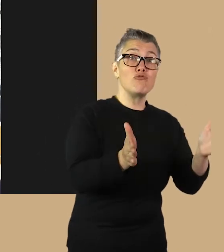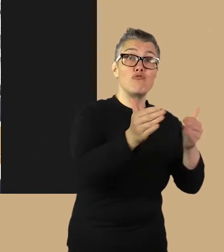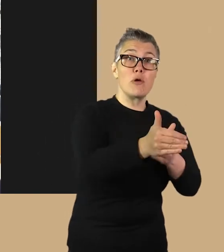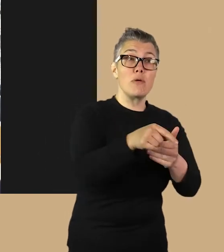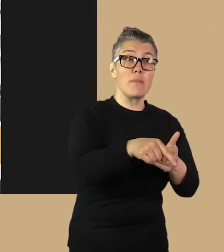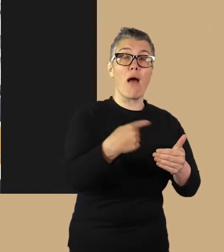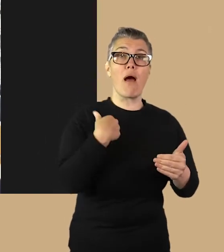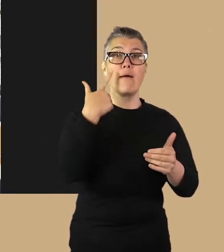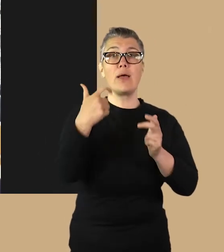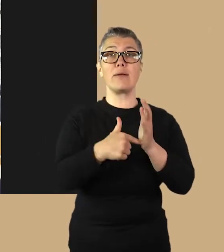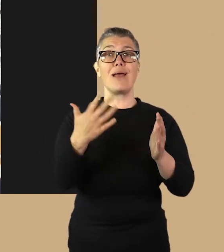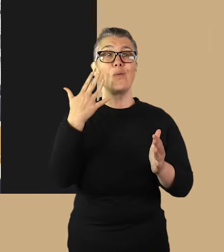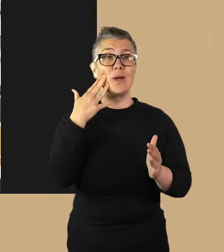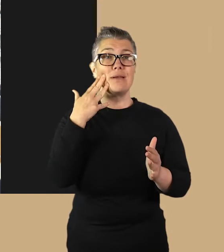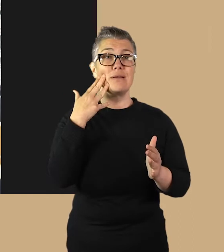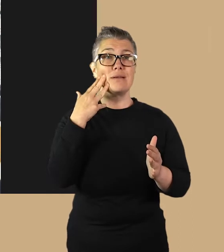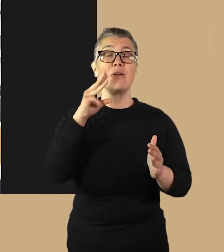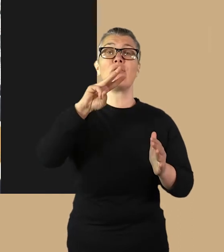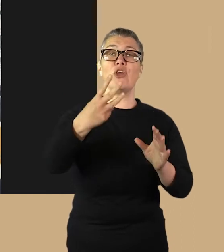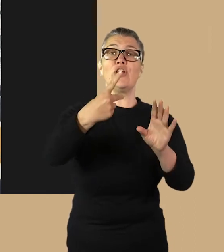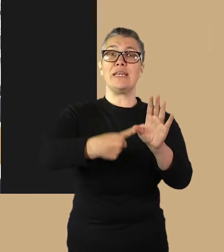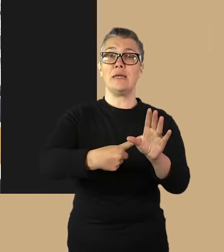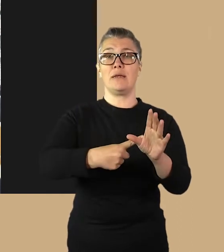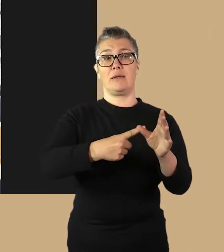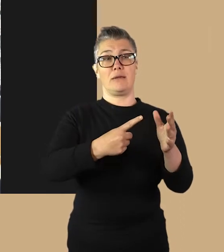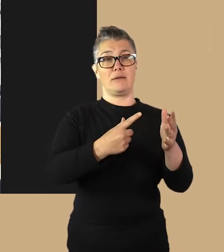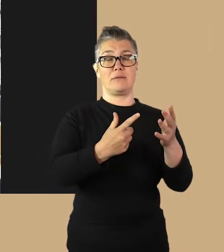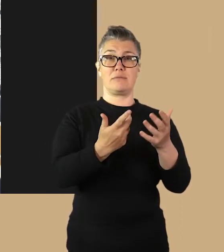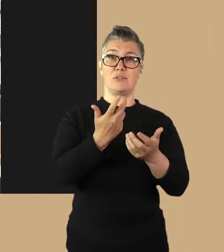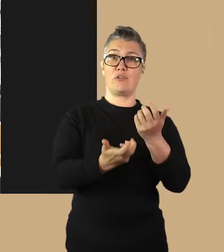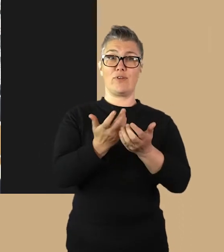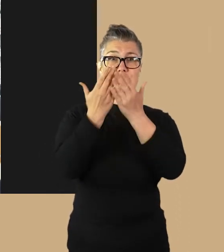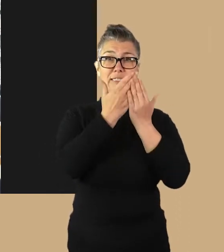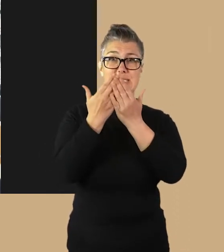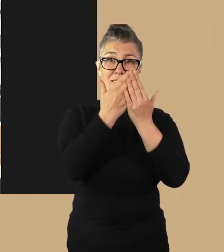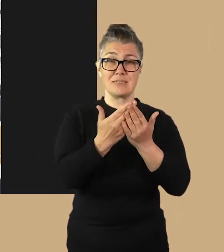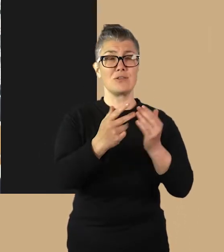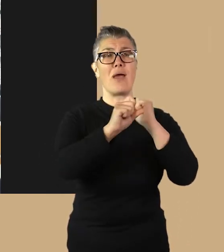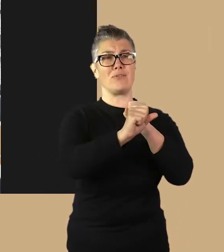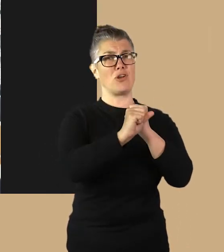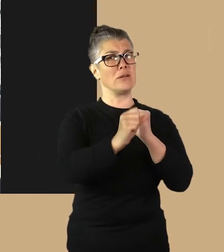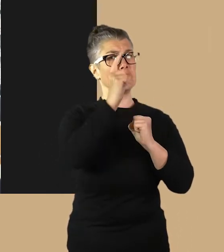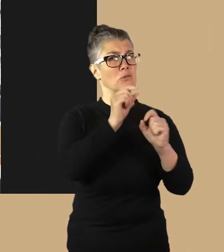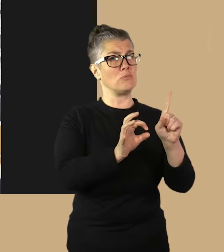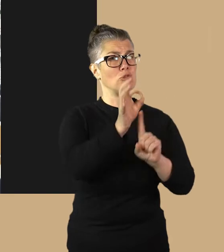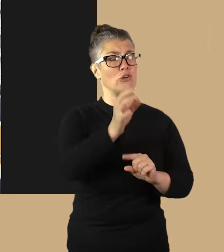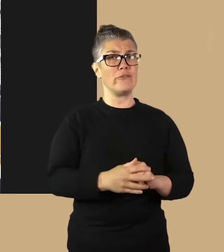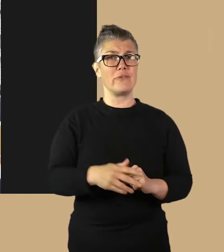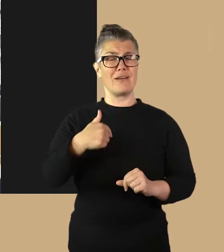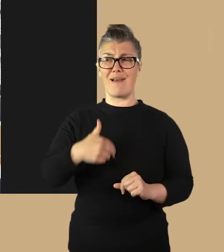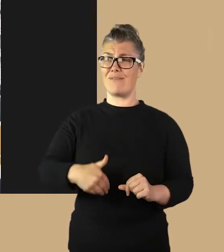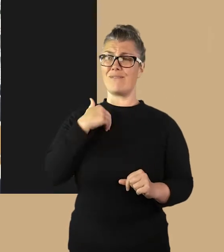room until 3rd year of uni. So obviously advertising could be better. I don't actually